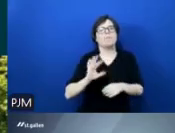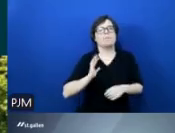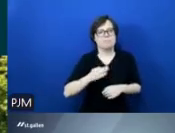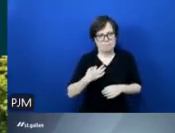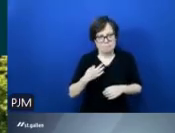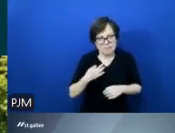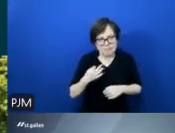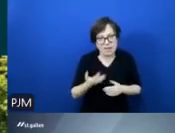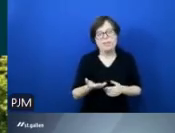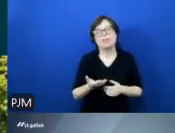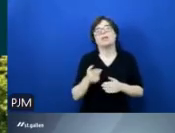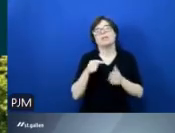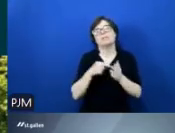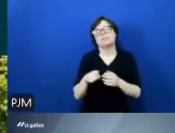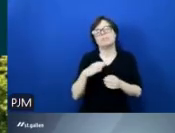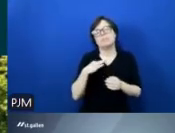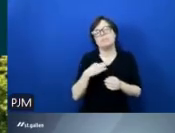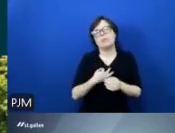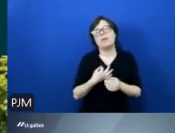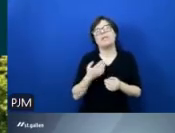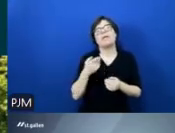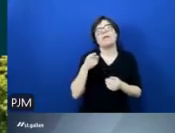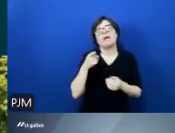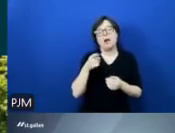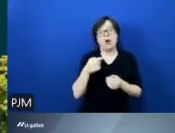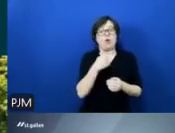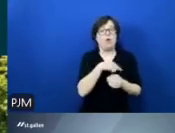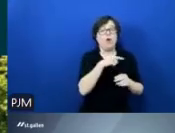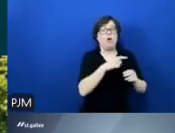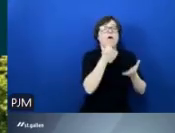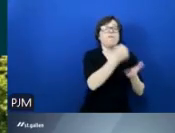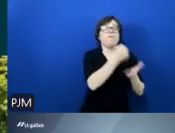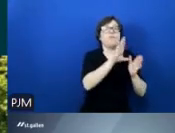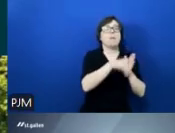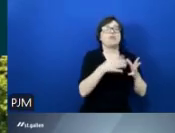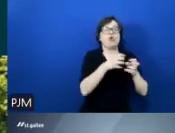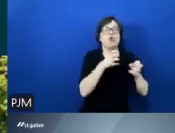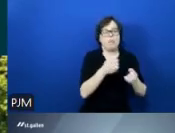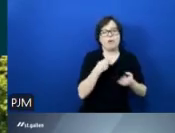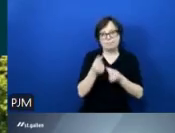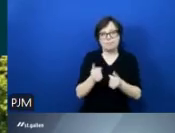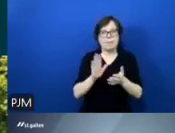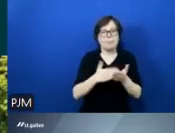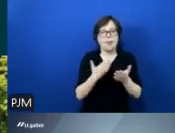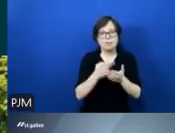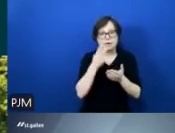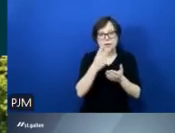few private projects, the example of private projects that we have co-financed. For example,